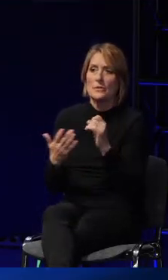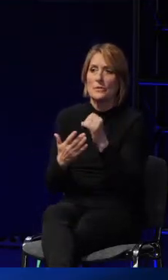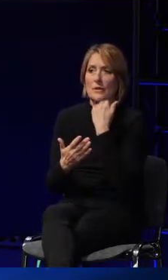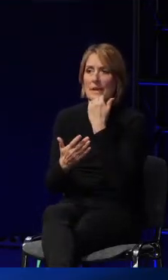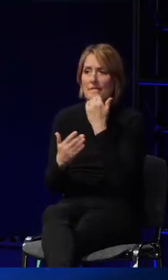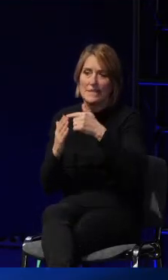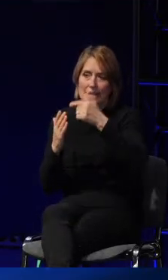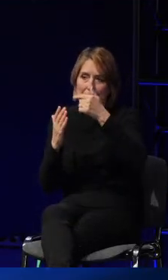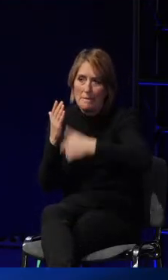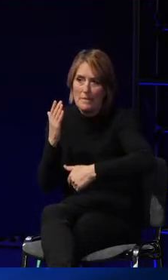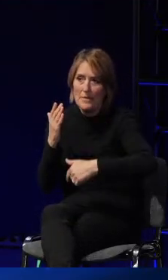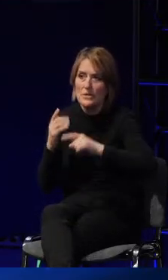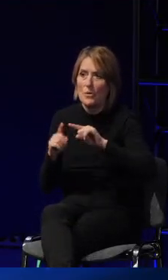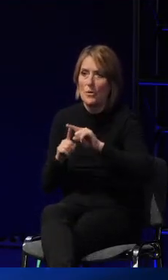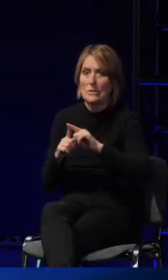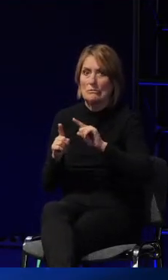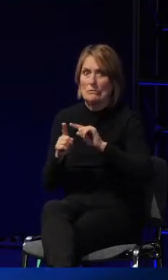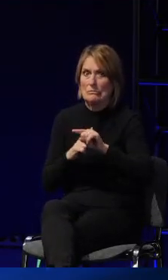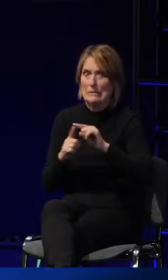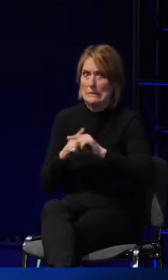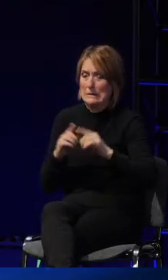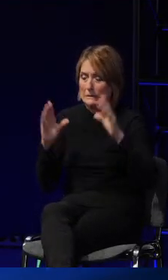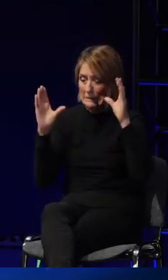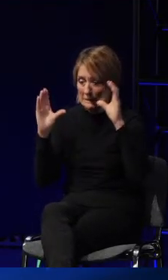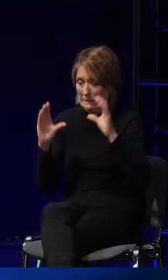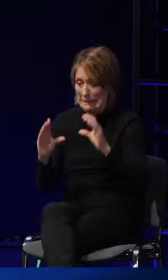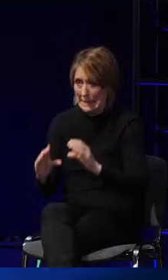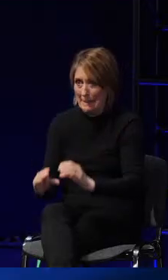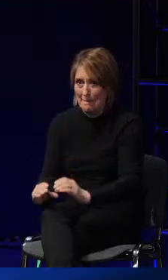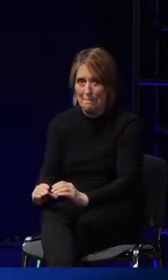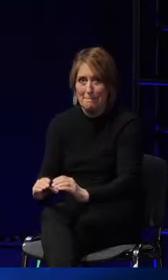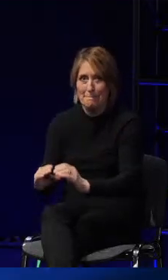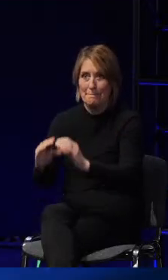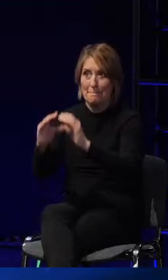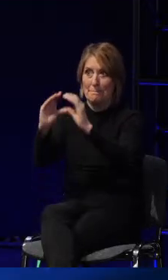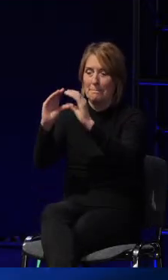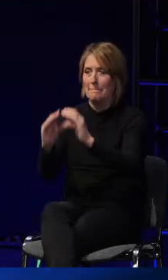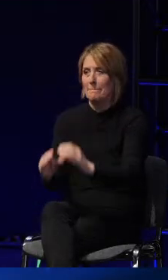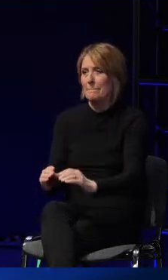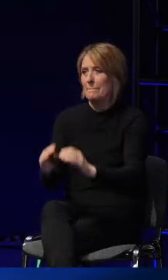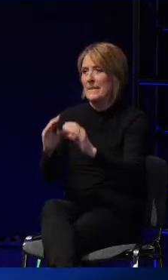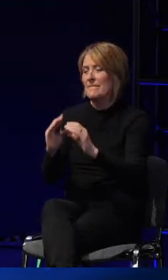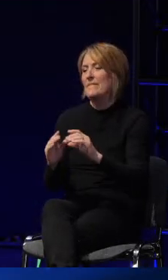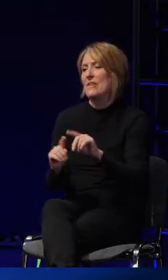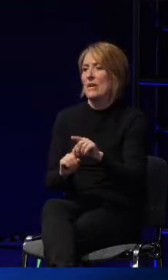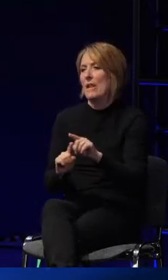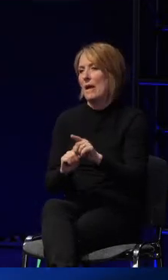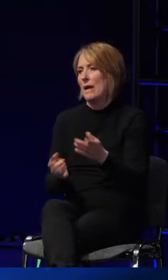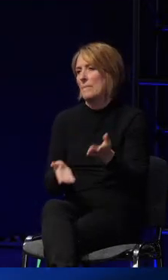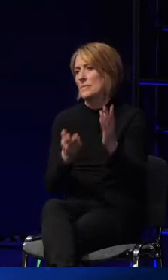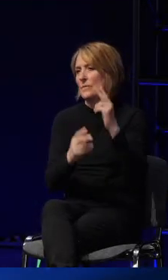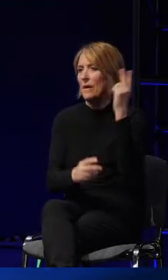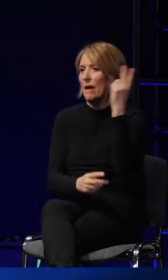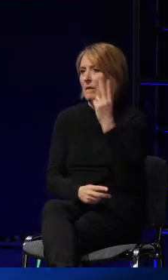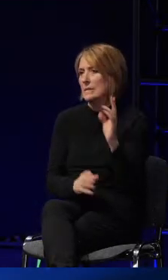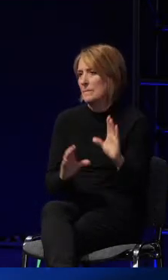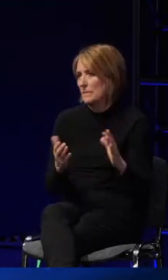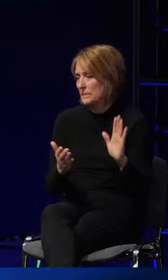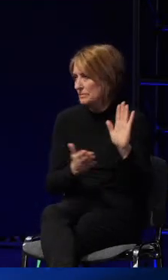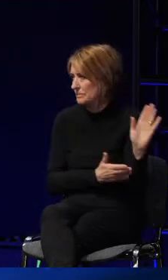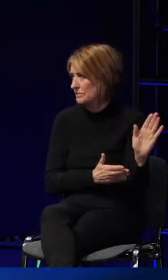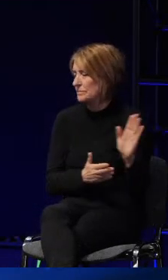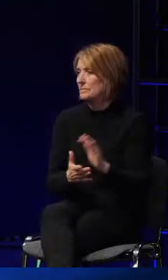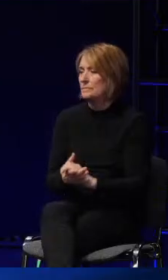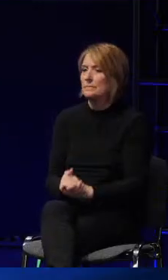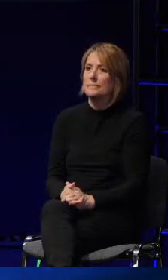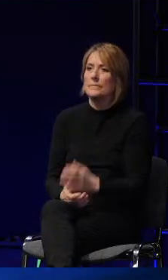you're constantly trying to sink tape deeper in so you don't get so yeah, it's very art departmenty at that stage. And then as Chris and